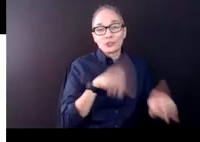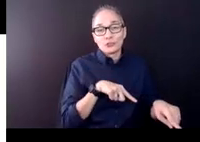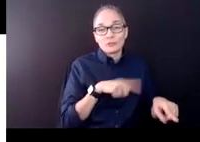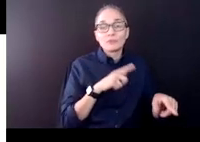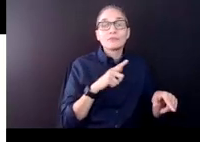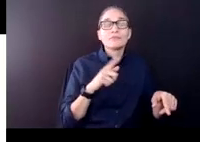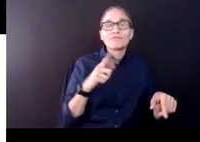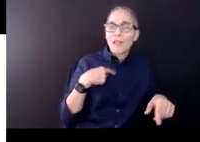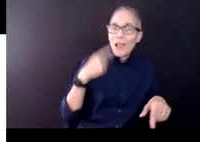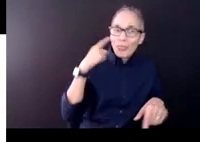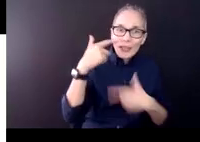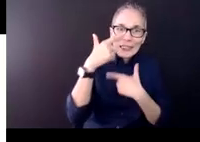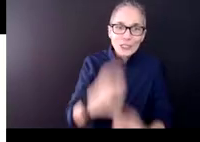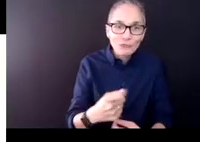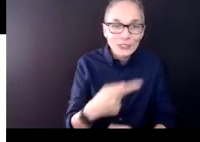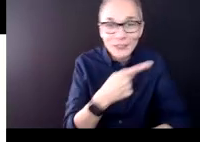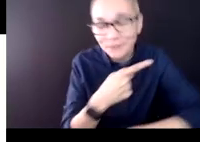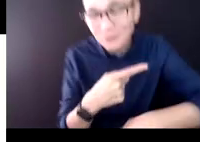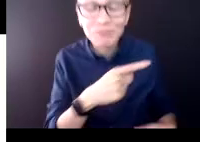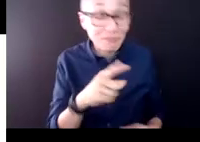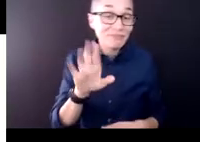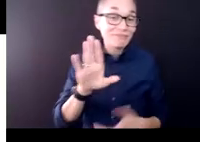else that I thought was really interesting with that report is that